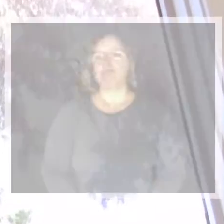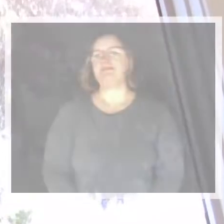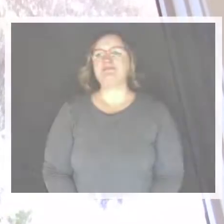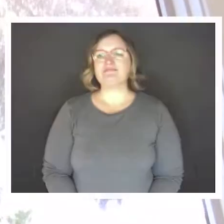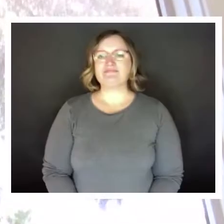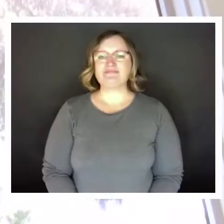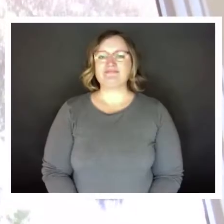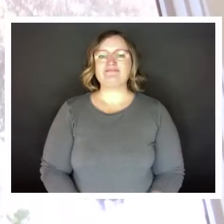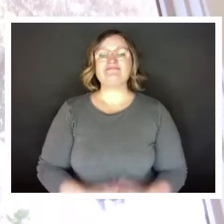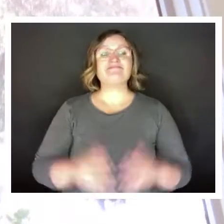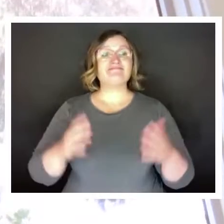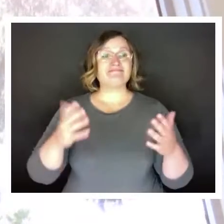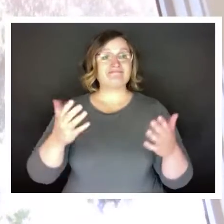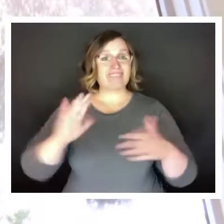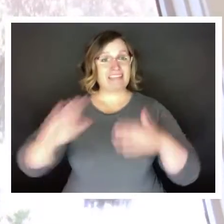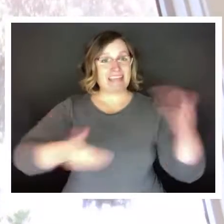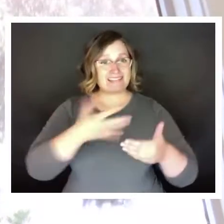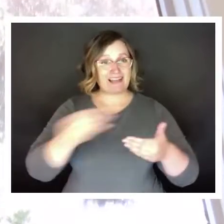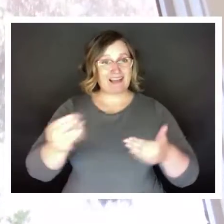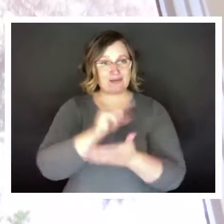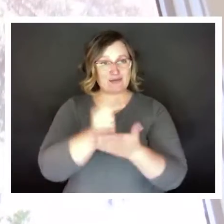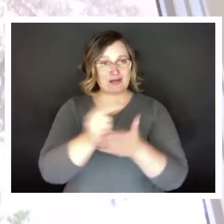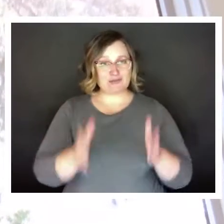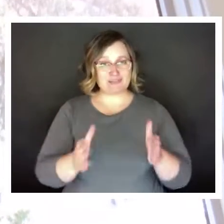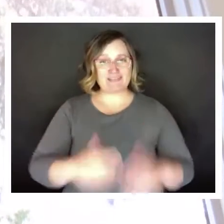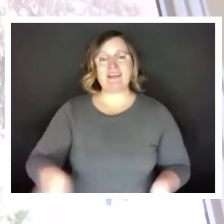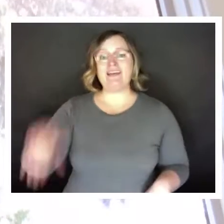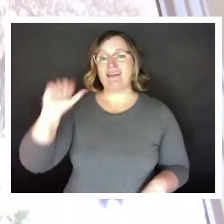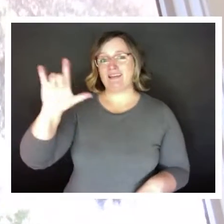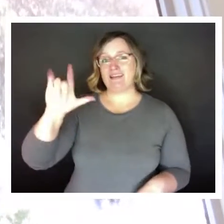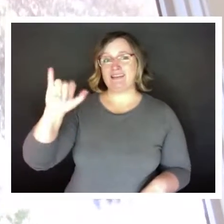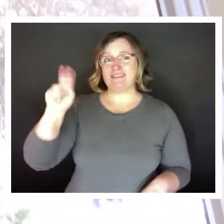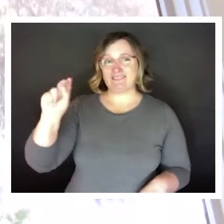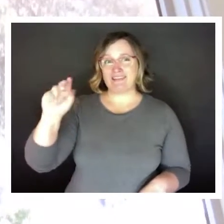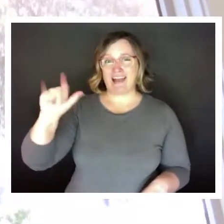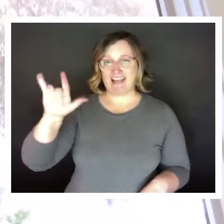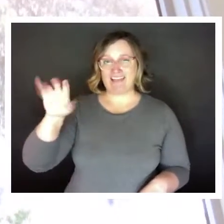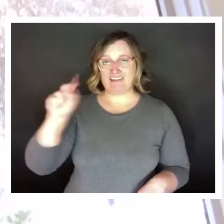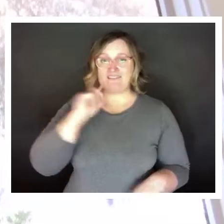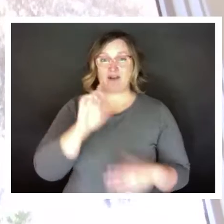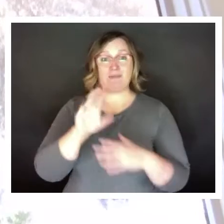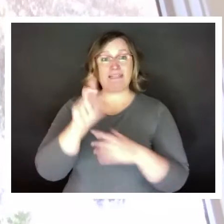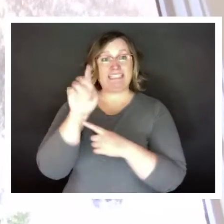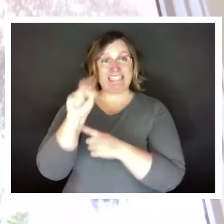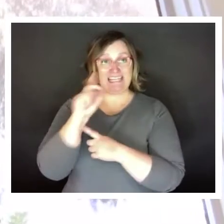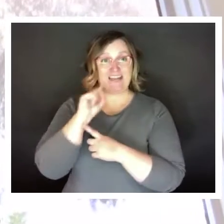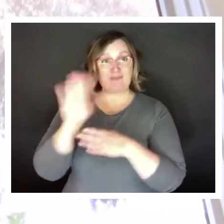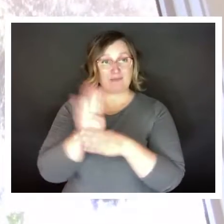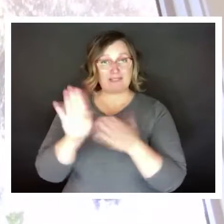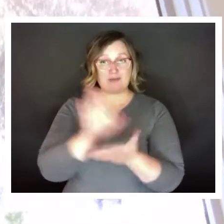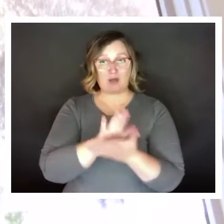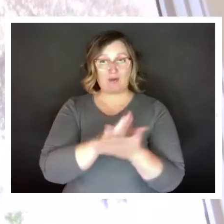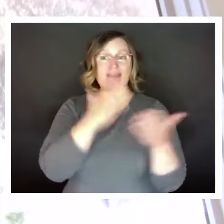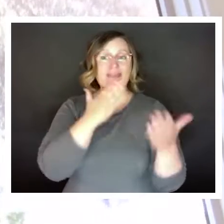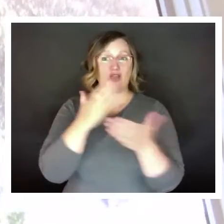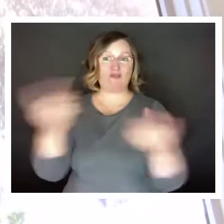Guests and graduates, I'm Cliff Allen, Dean of the Business School, and I would like to thank you for attending the 2021 commencement